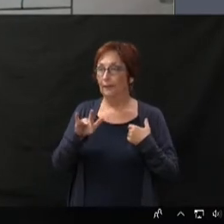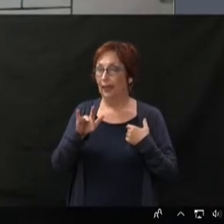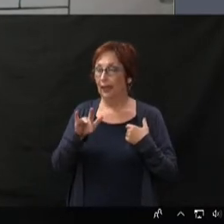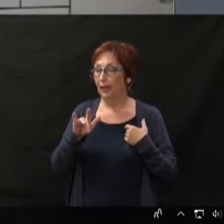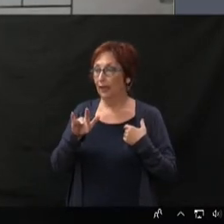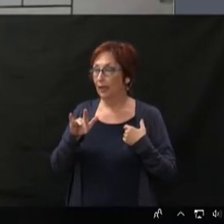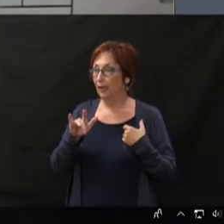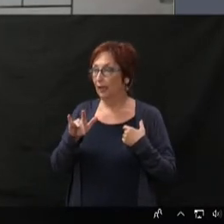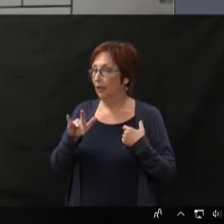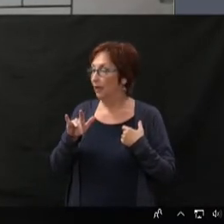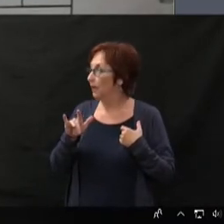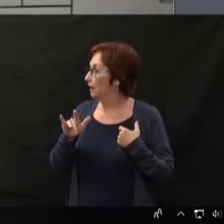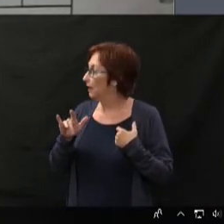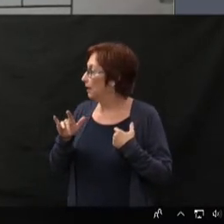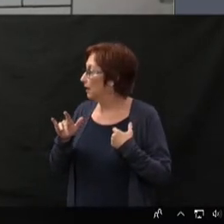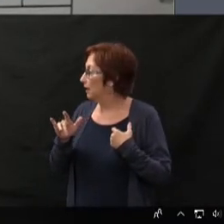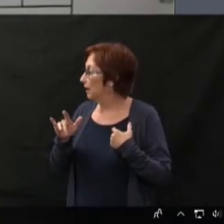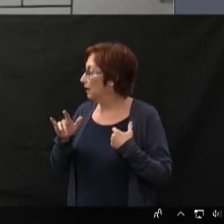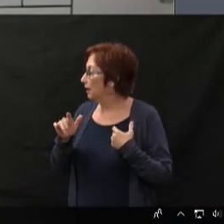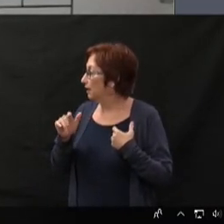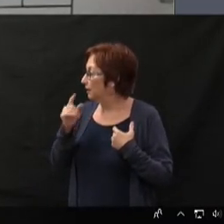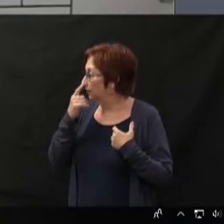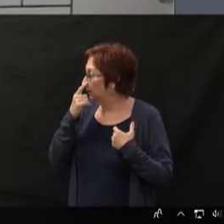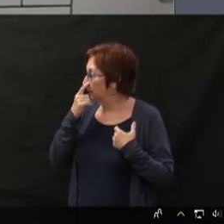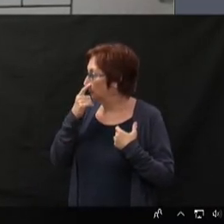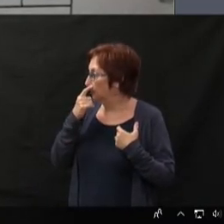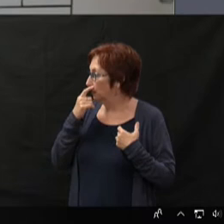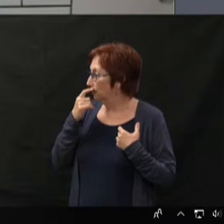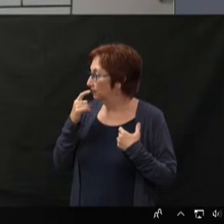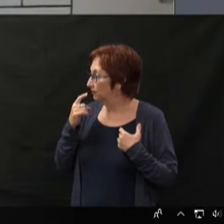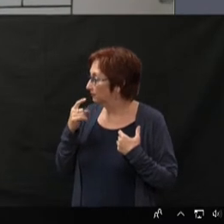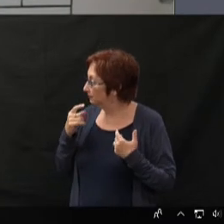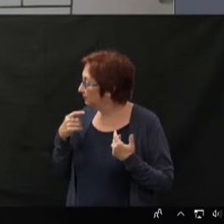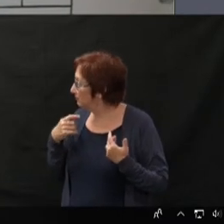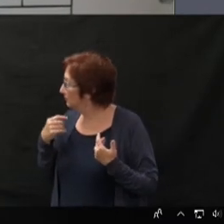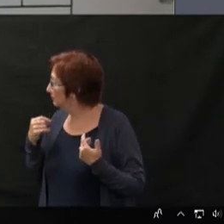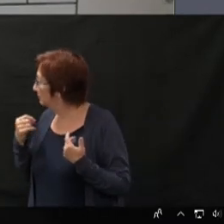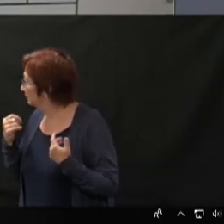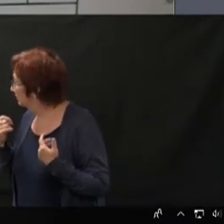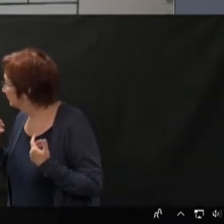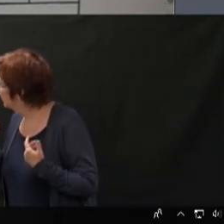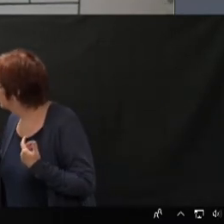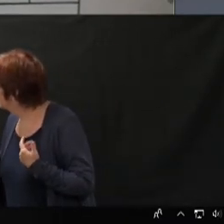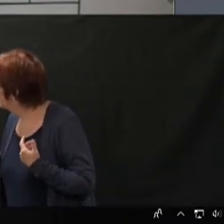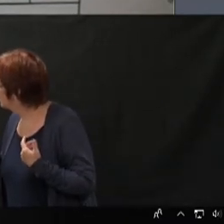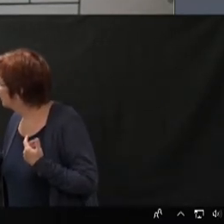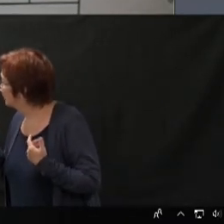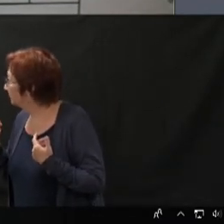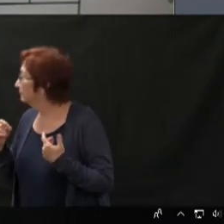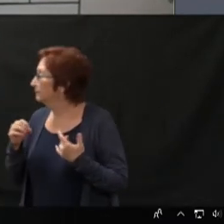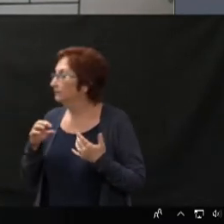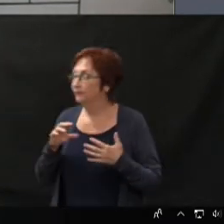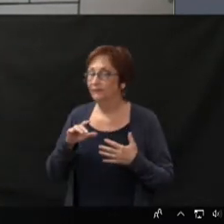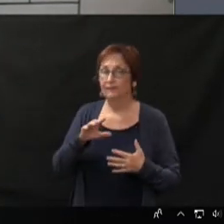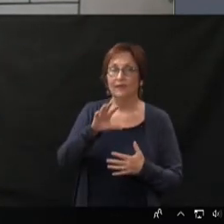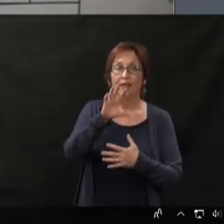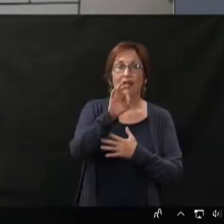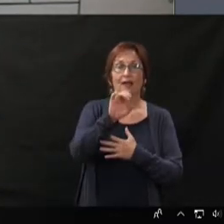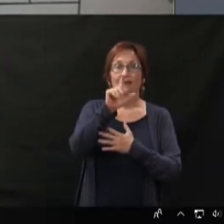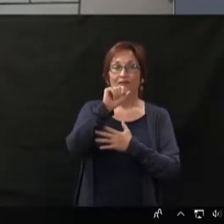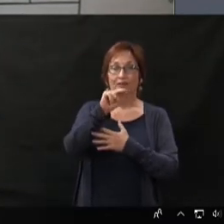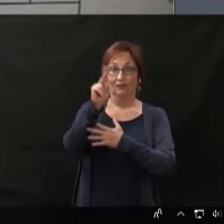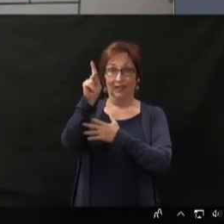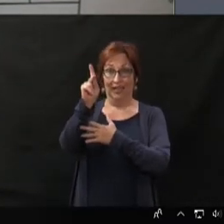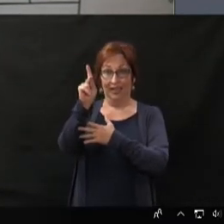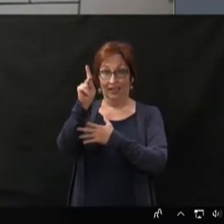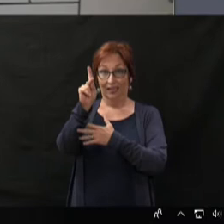blast, scram, strap, and phlegm. Now, flank is that one from yesterday that we